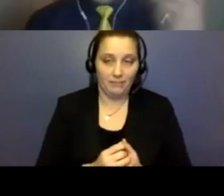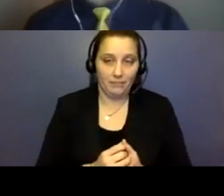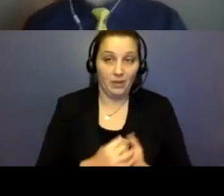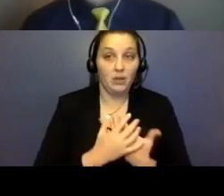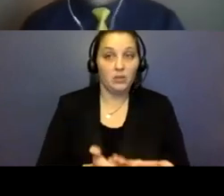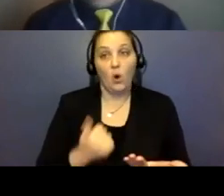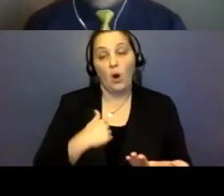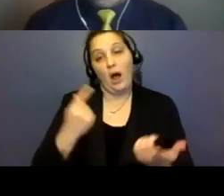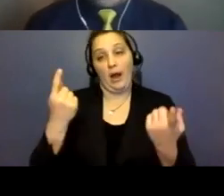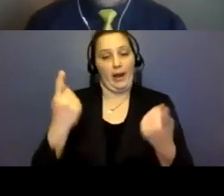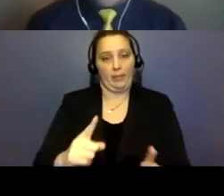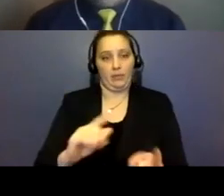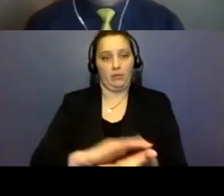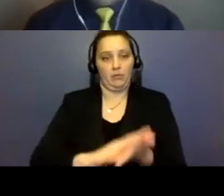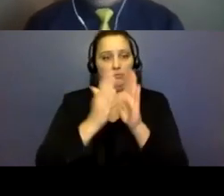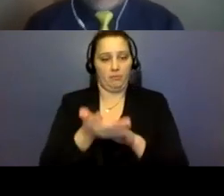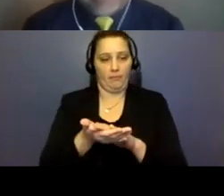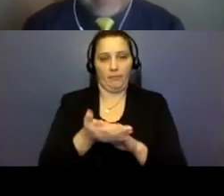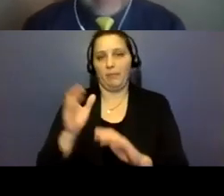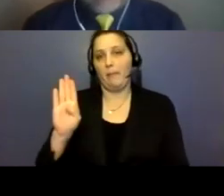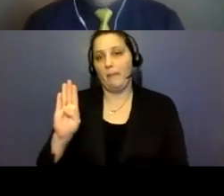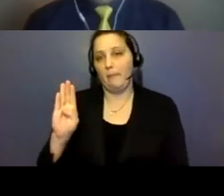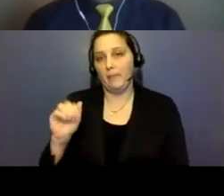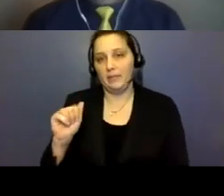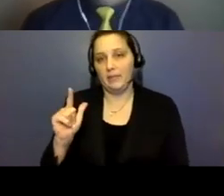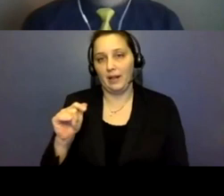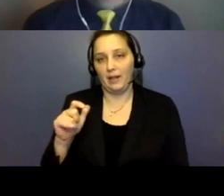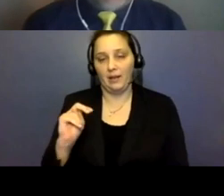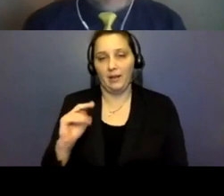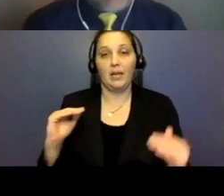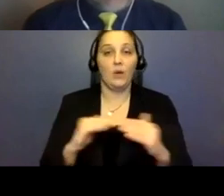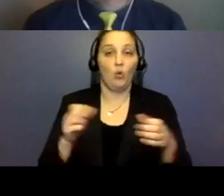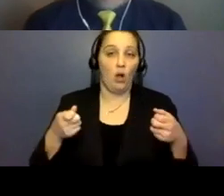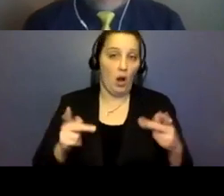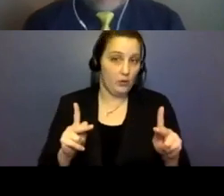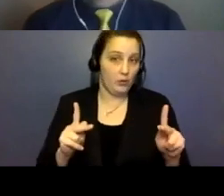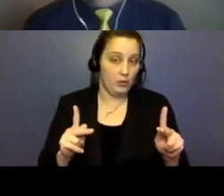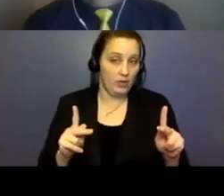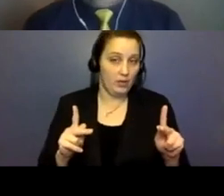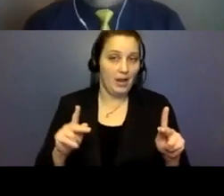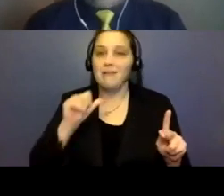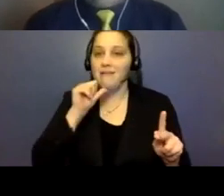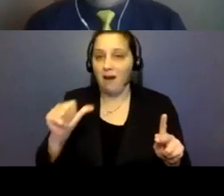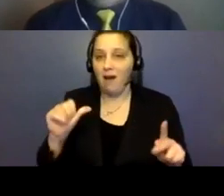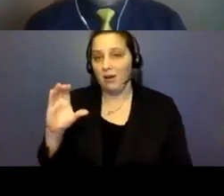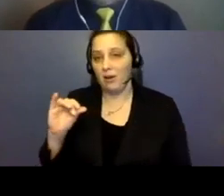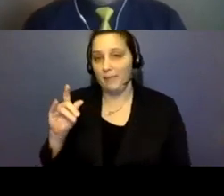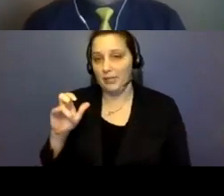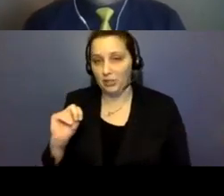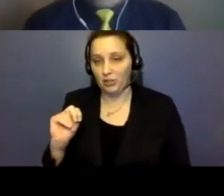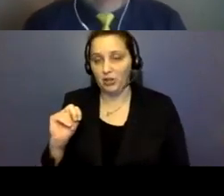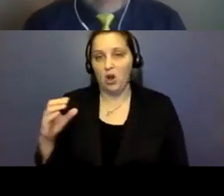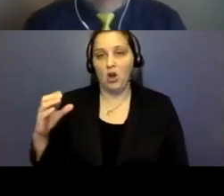I ended up somehow becoming the battalion equal opportunity non-commissioned officer.